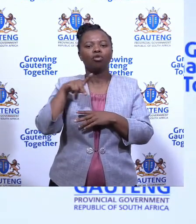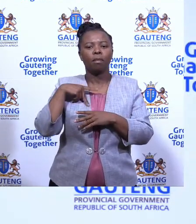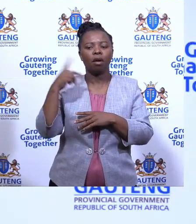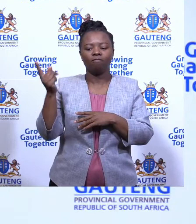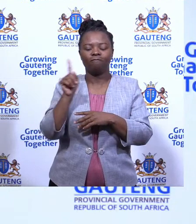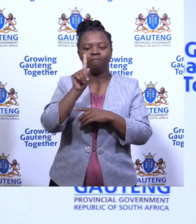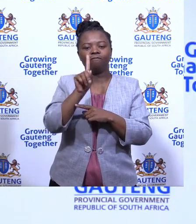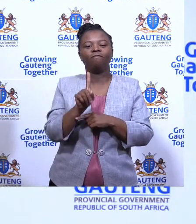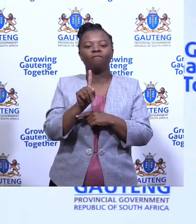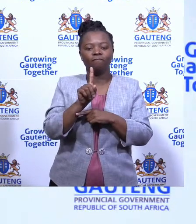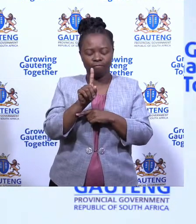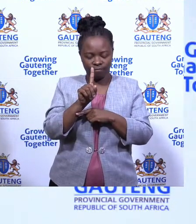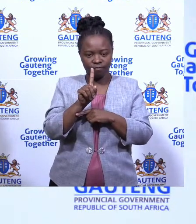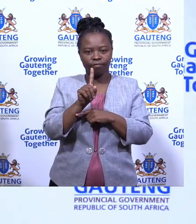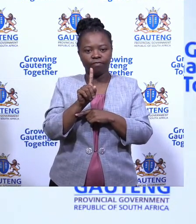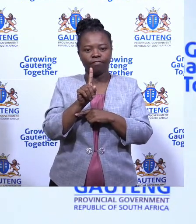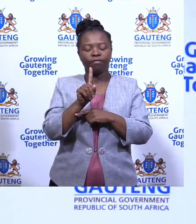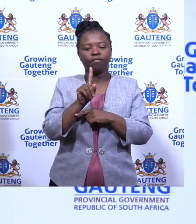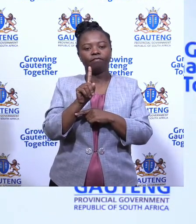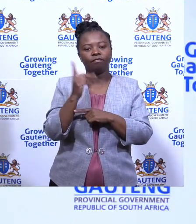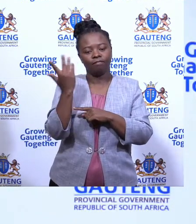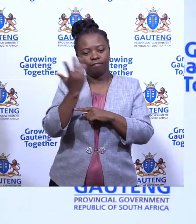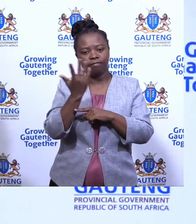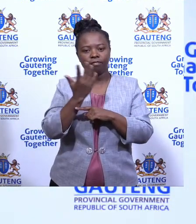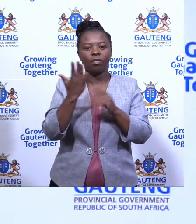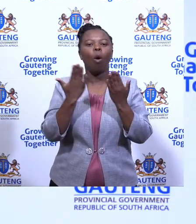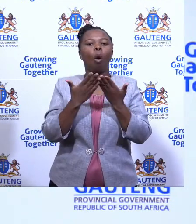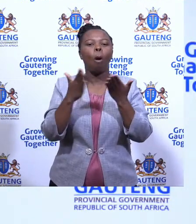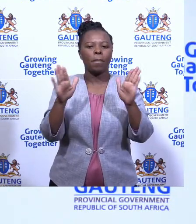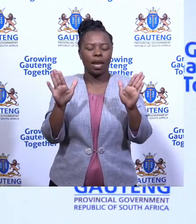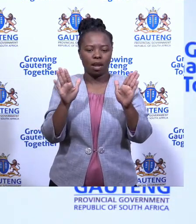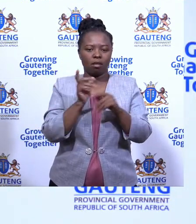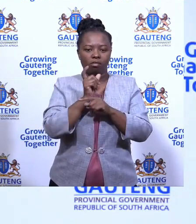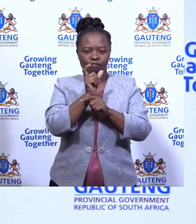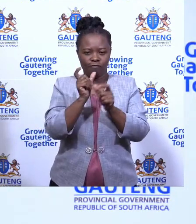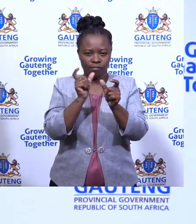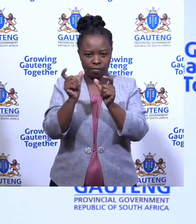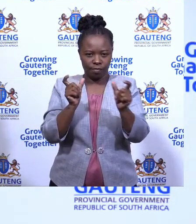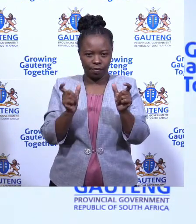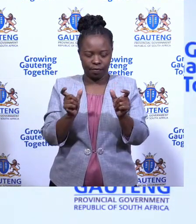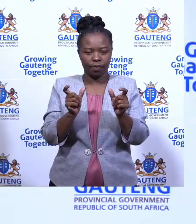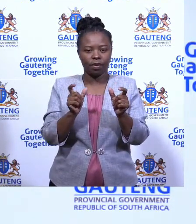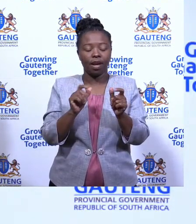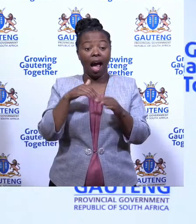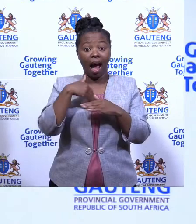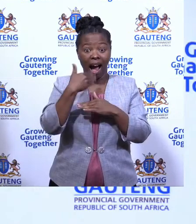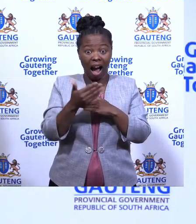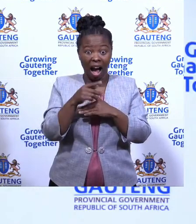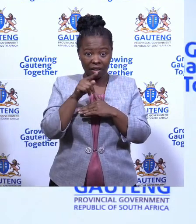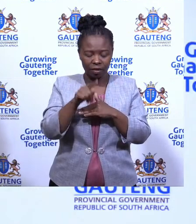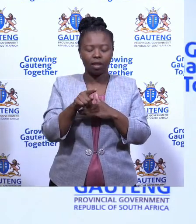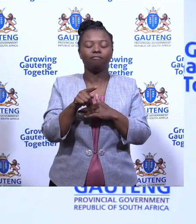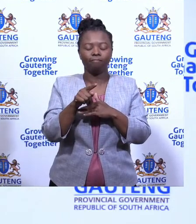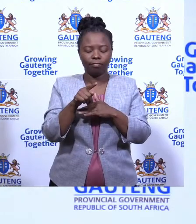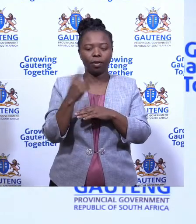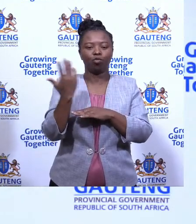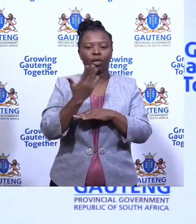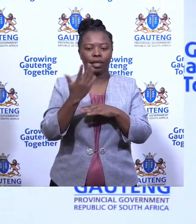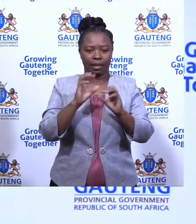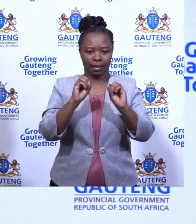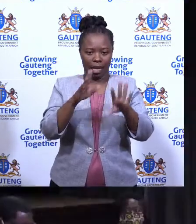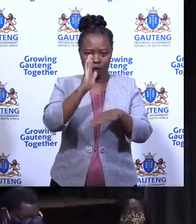give his opening remarks, after which we will start with the presentations.